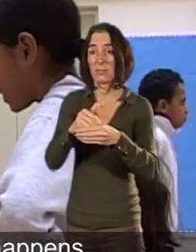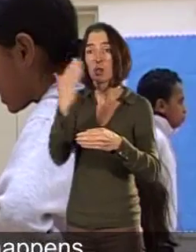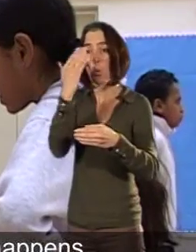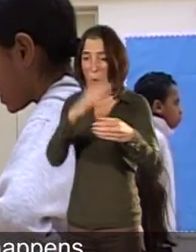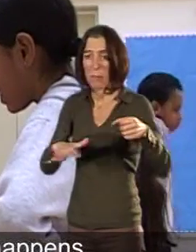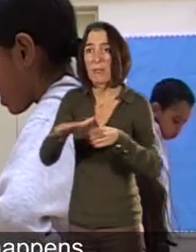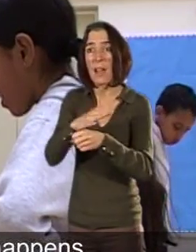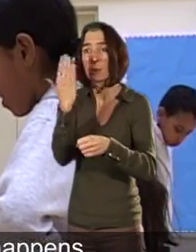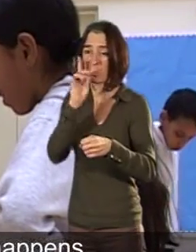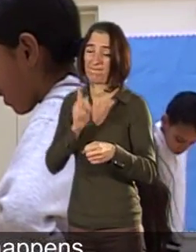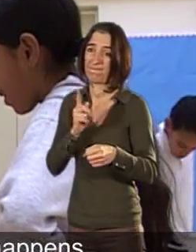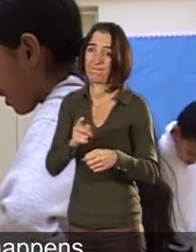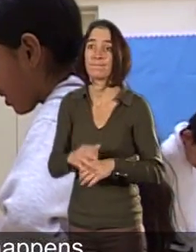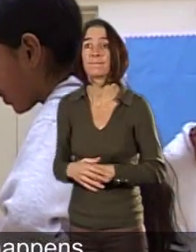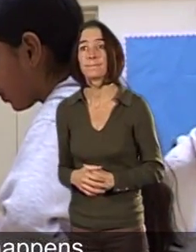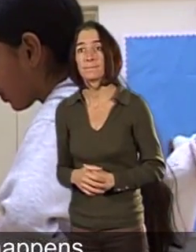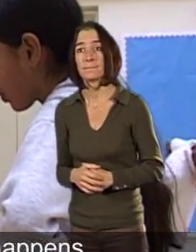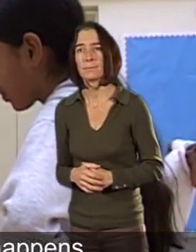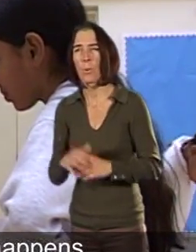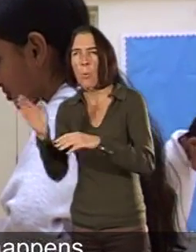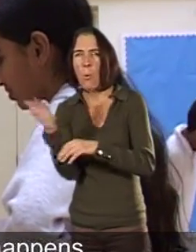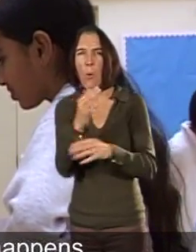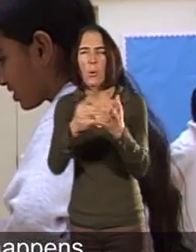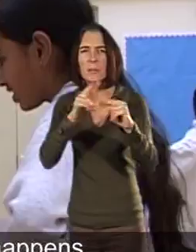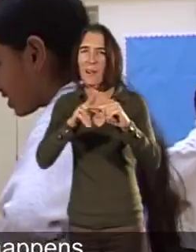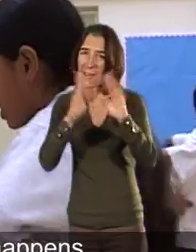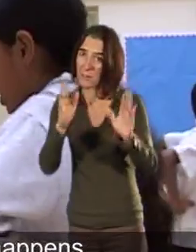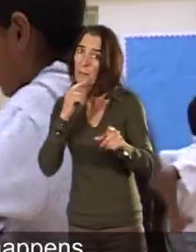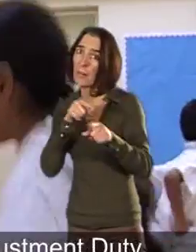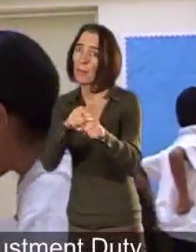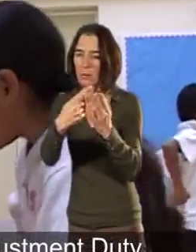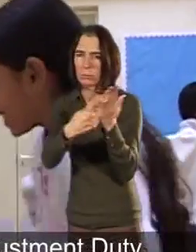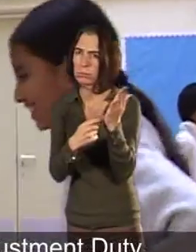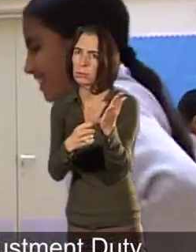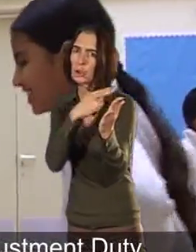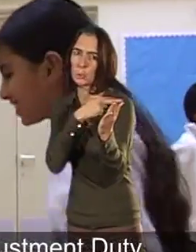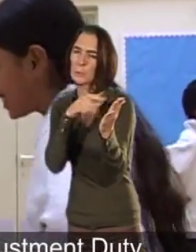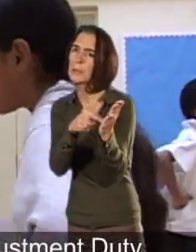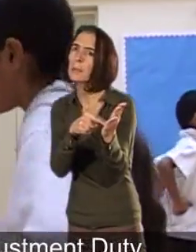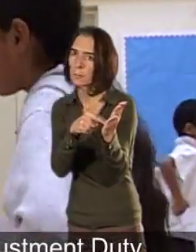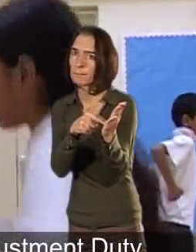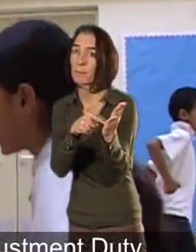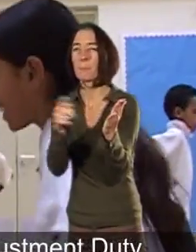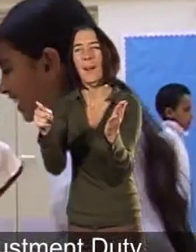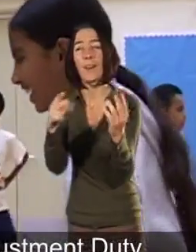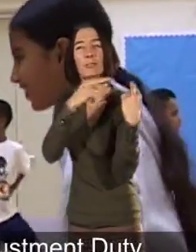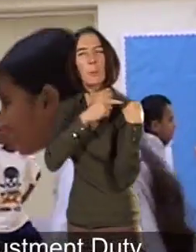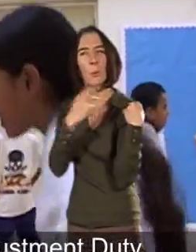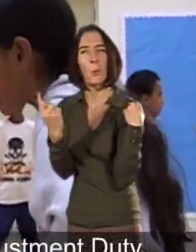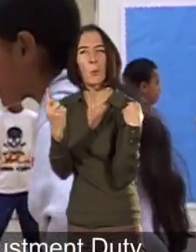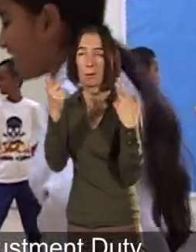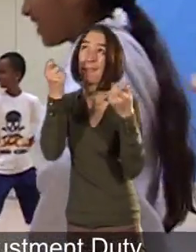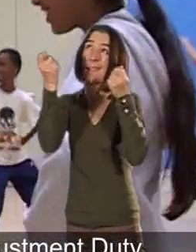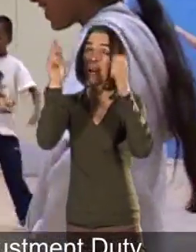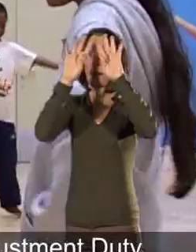fact, everything that happens in and around school. All staff are required to comply with the reasonable adjustment duty,